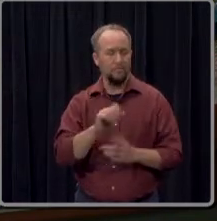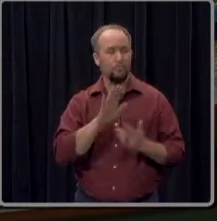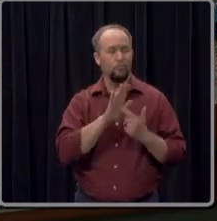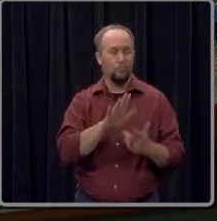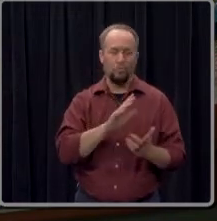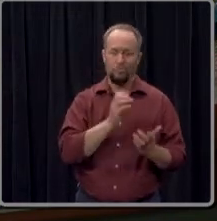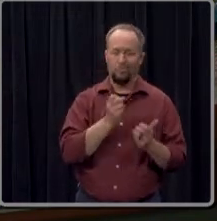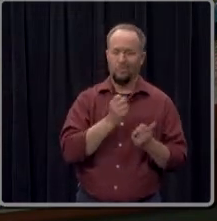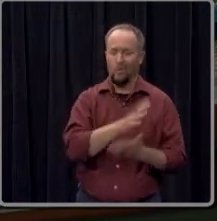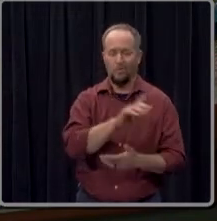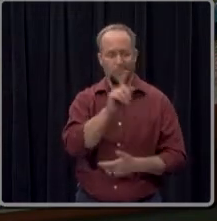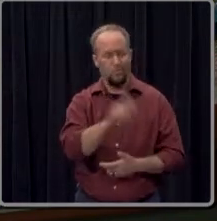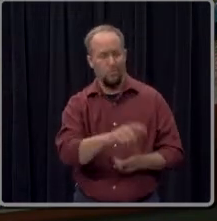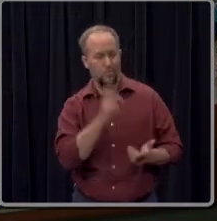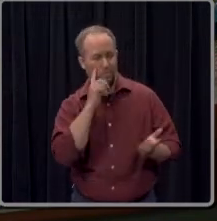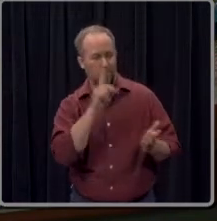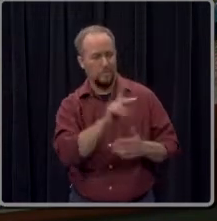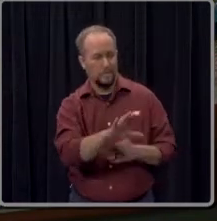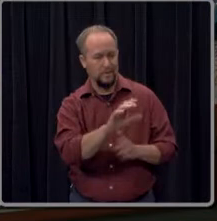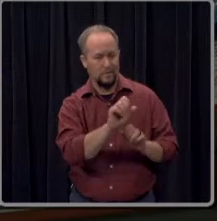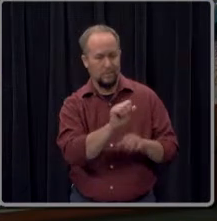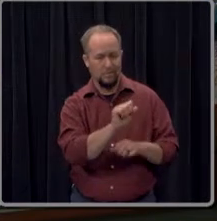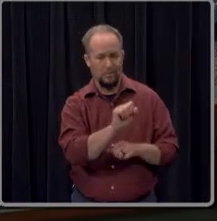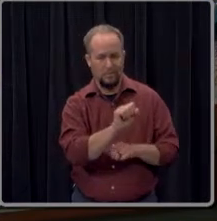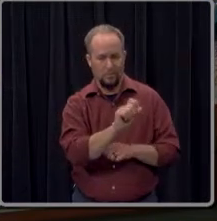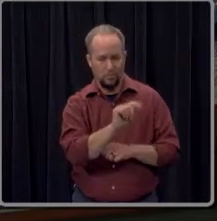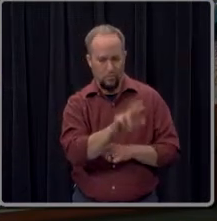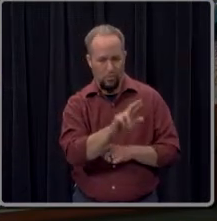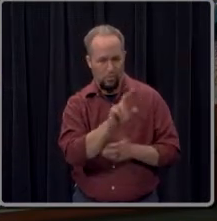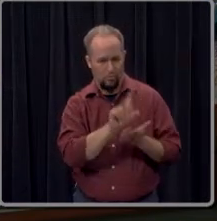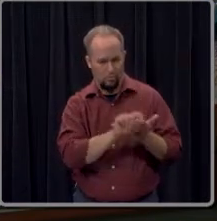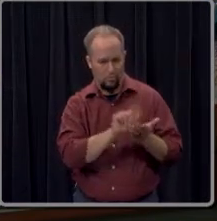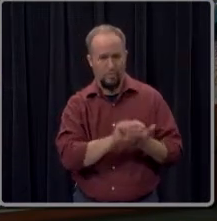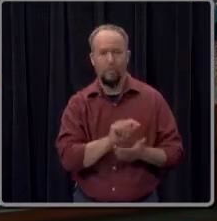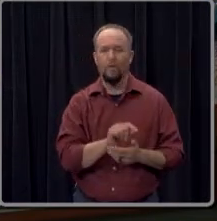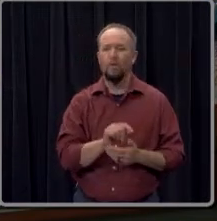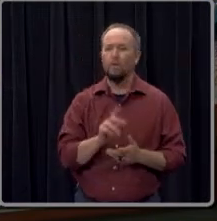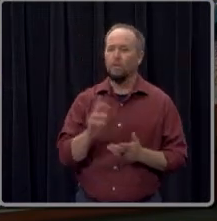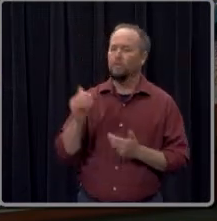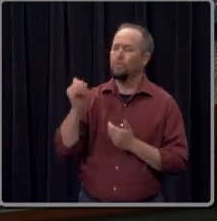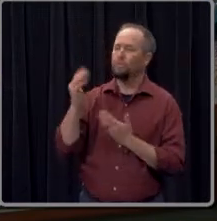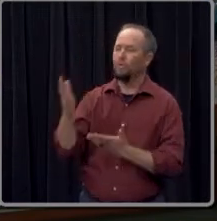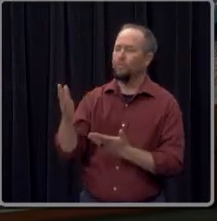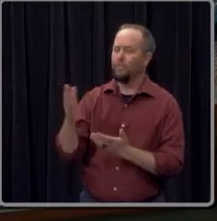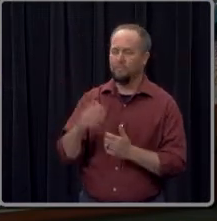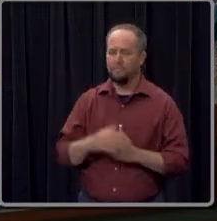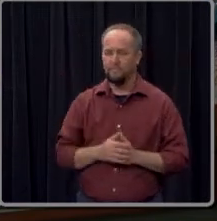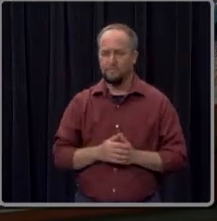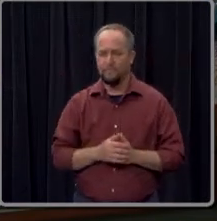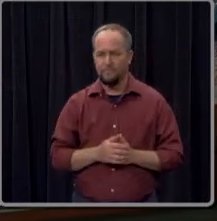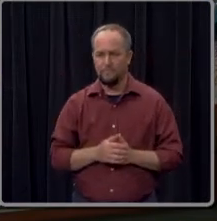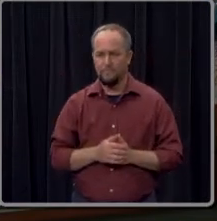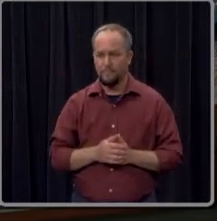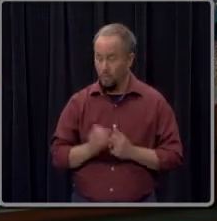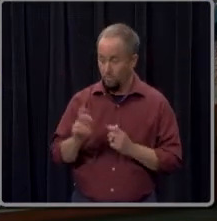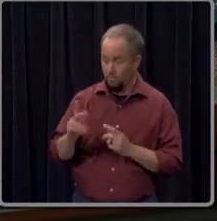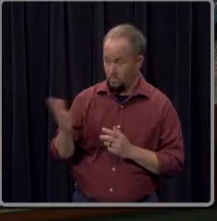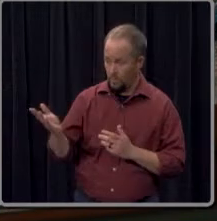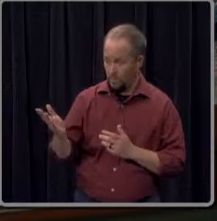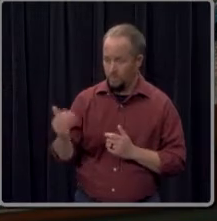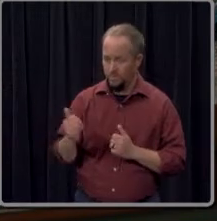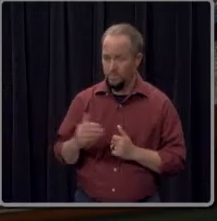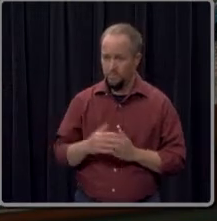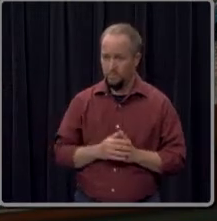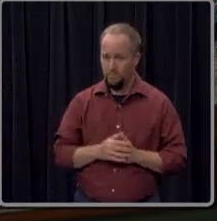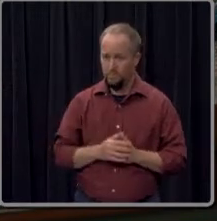to be published in the Kansas City Star newspaper. So If there are moved. no, oh, go ahead.